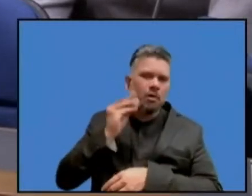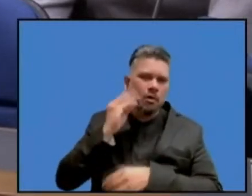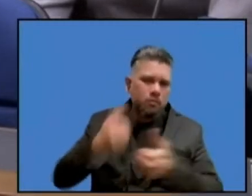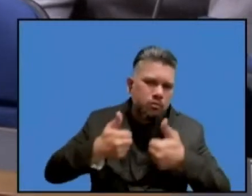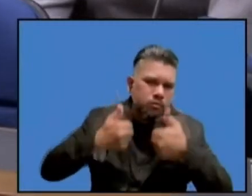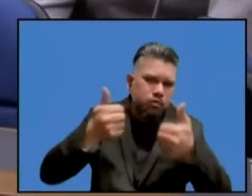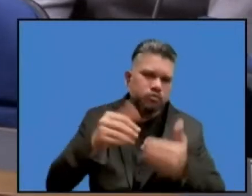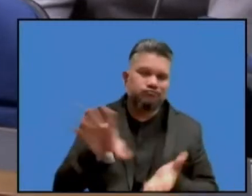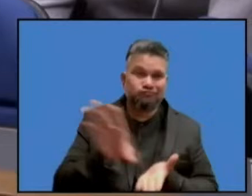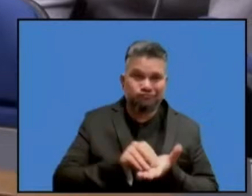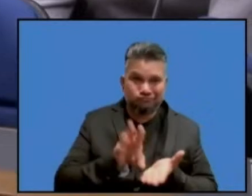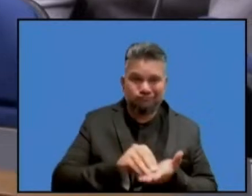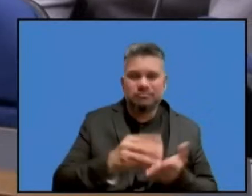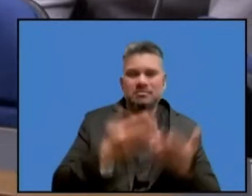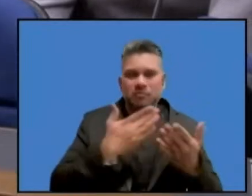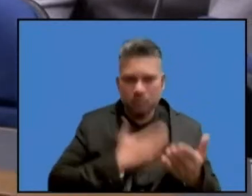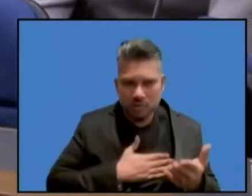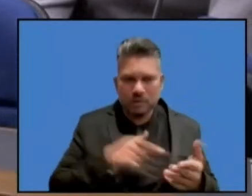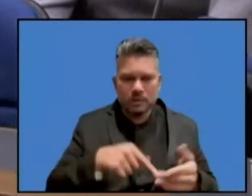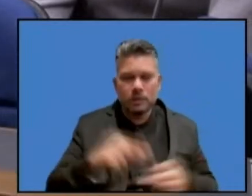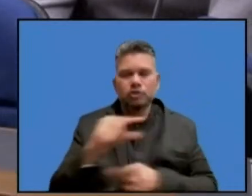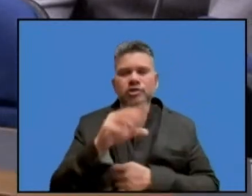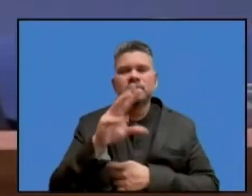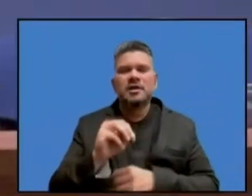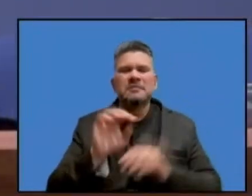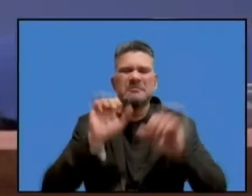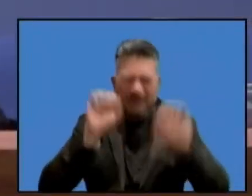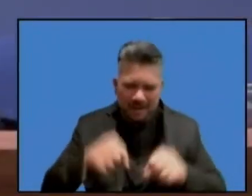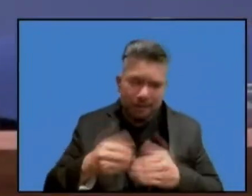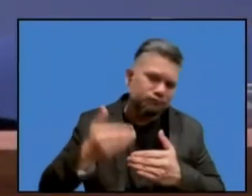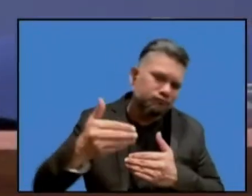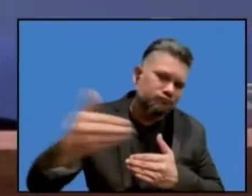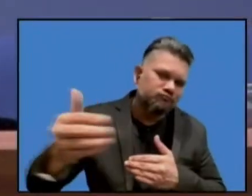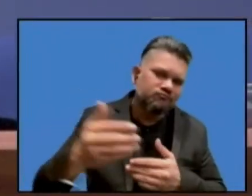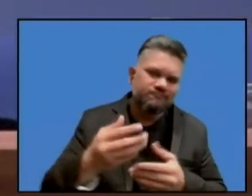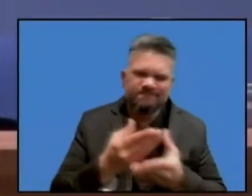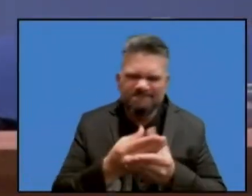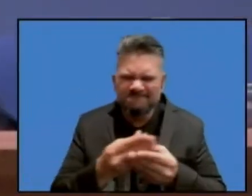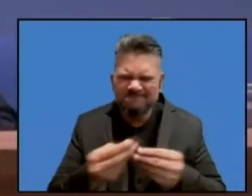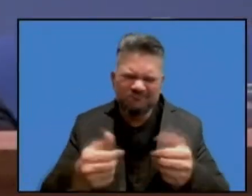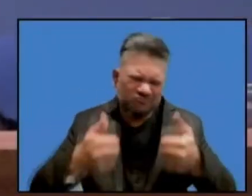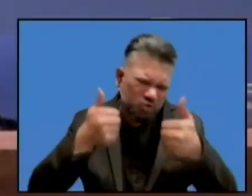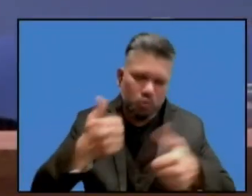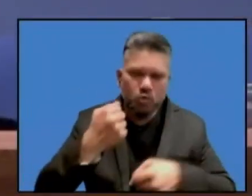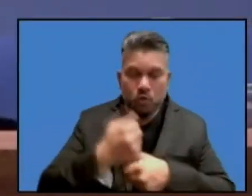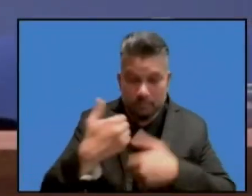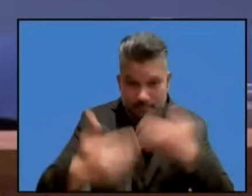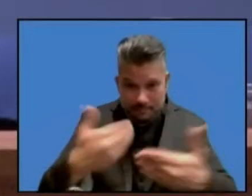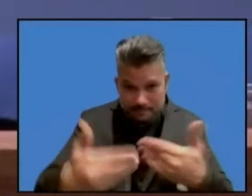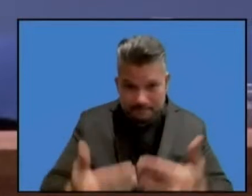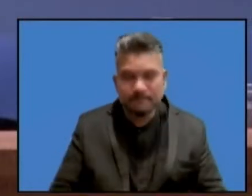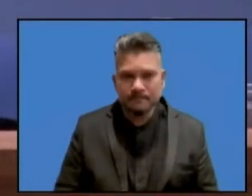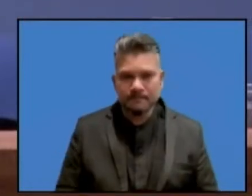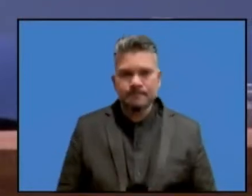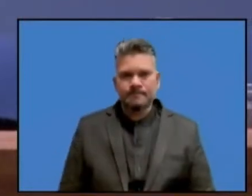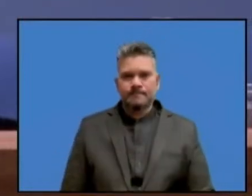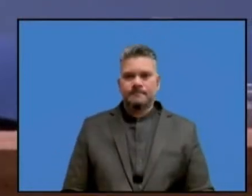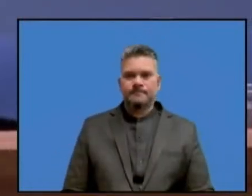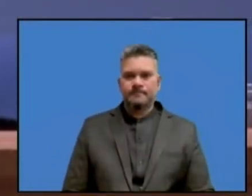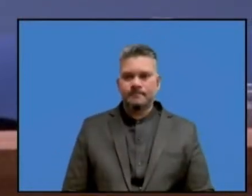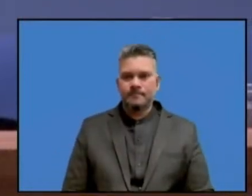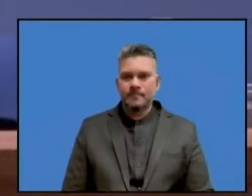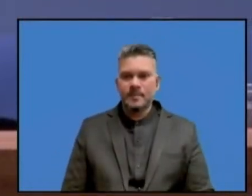implement the GCM. I thank you. Thank you so much, distinguished guests from